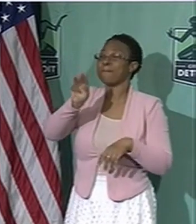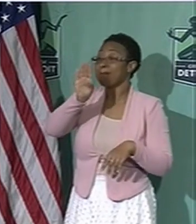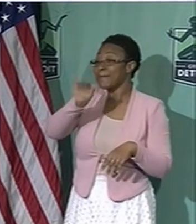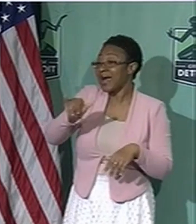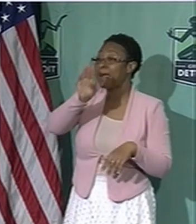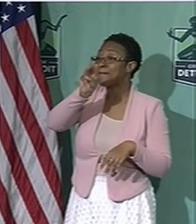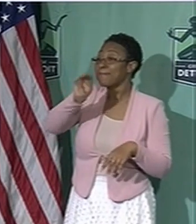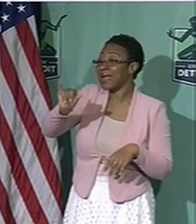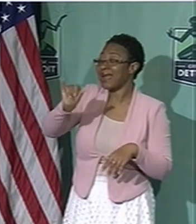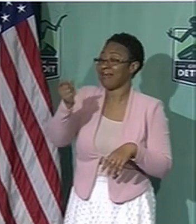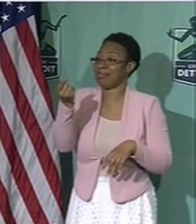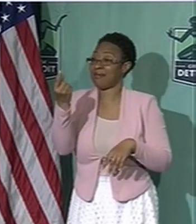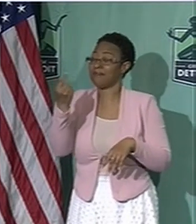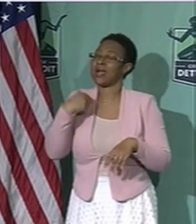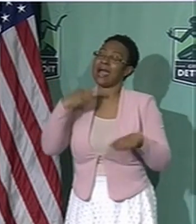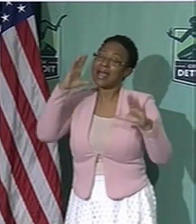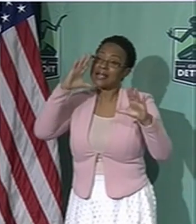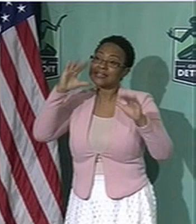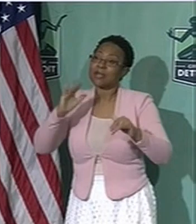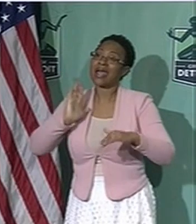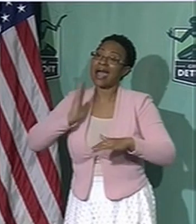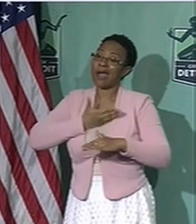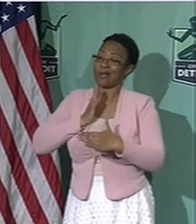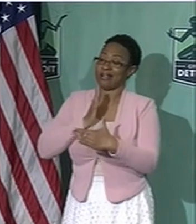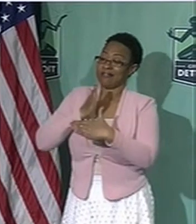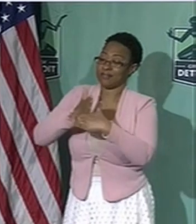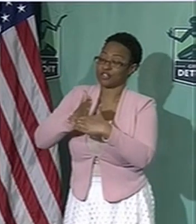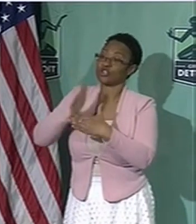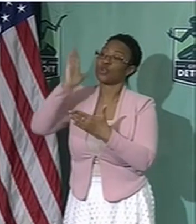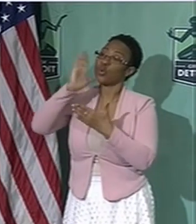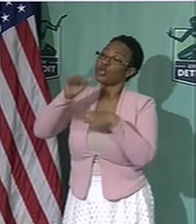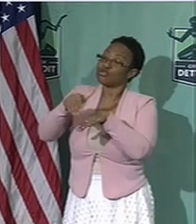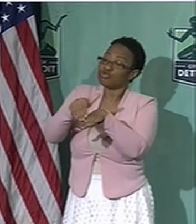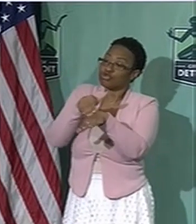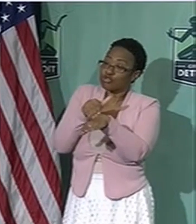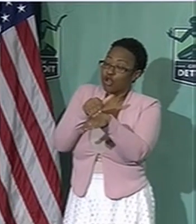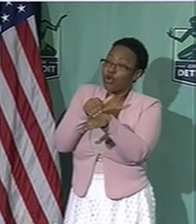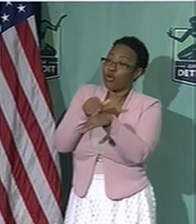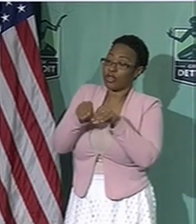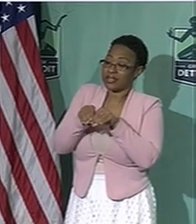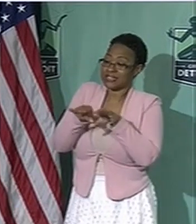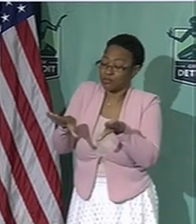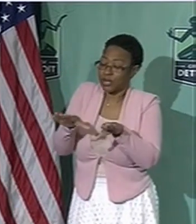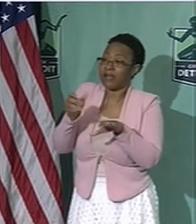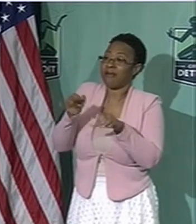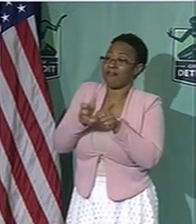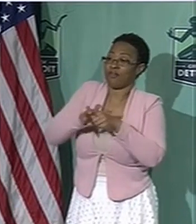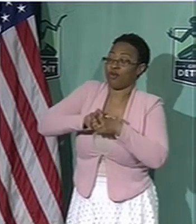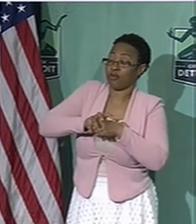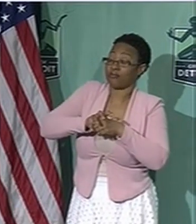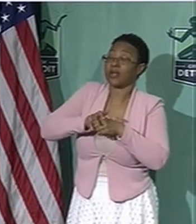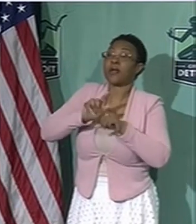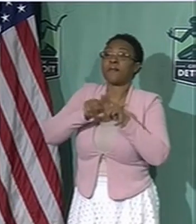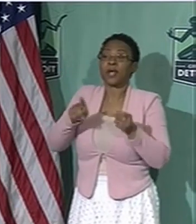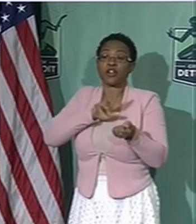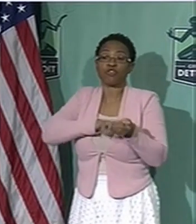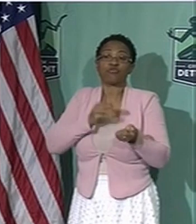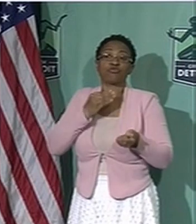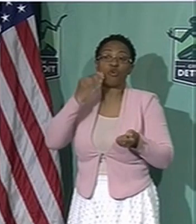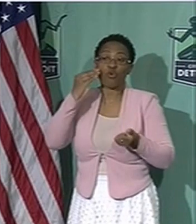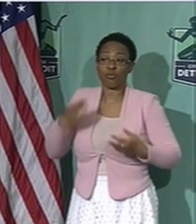11th. Now, I suspect that our interventions will help to slow the spread of COVID-19 because, again, these nursing home residents are